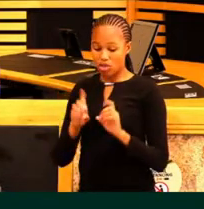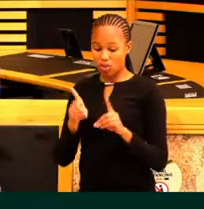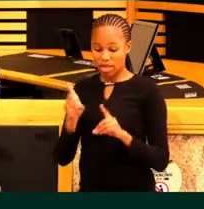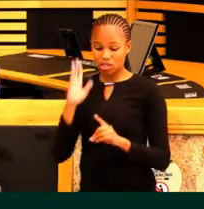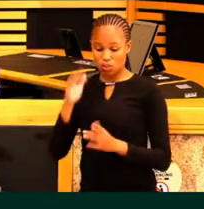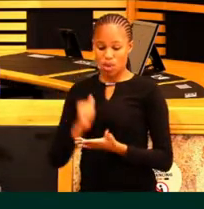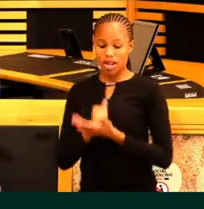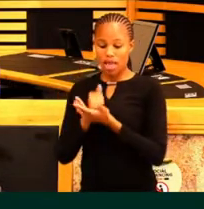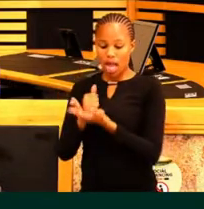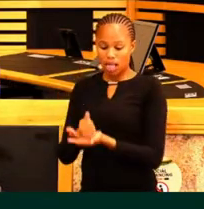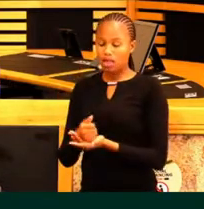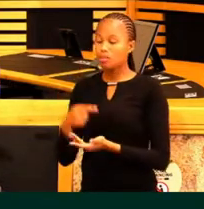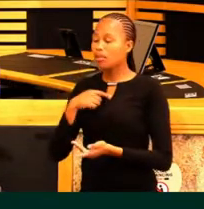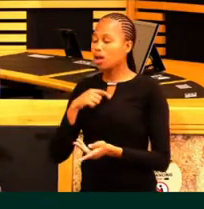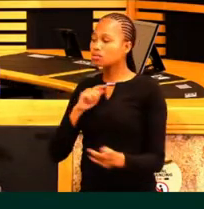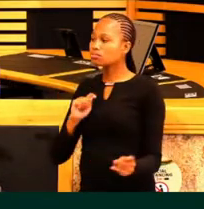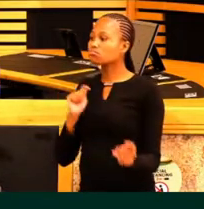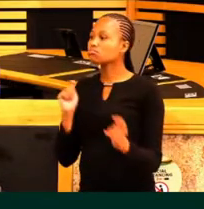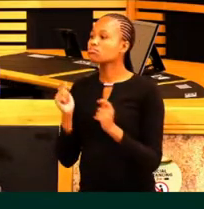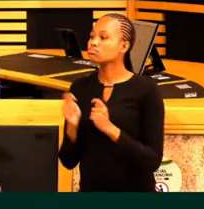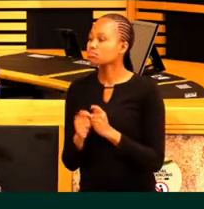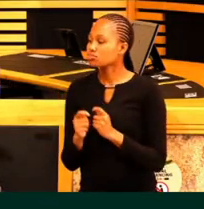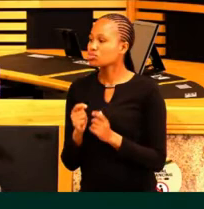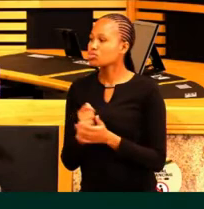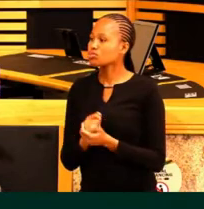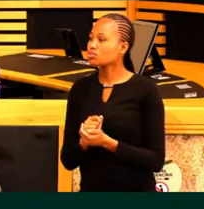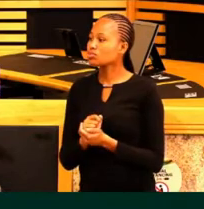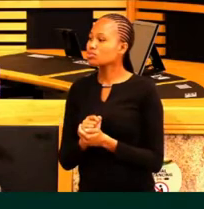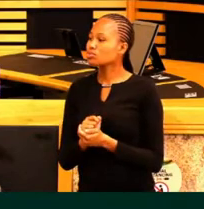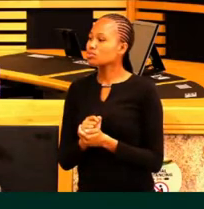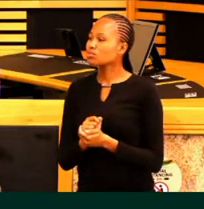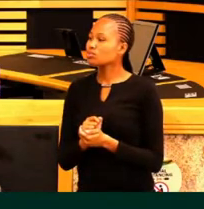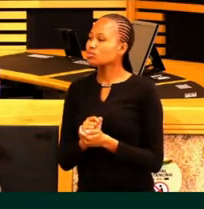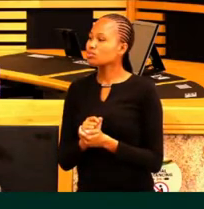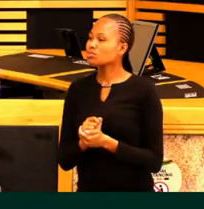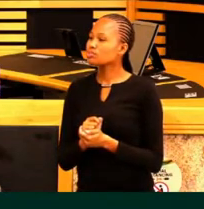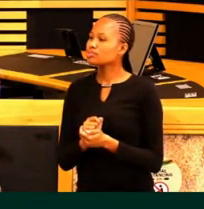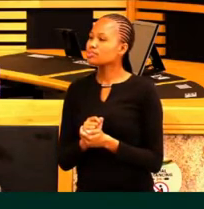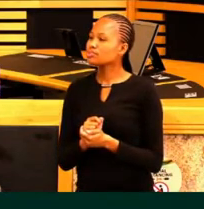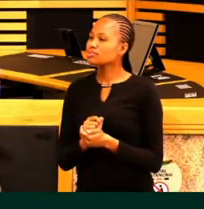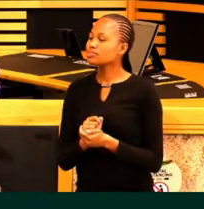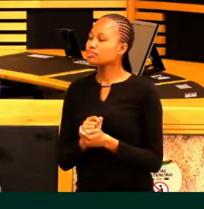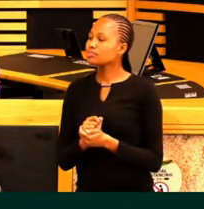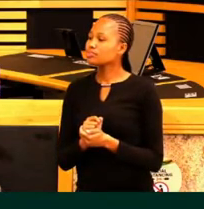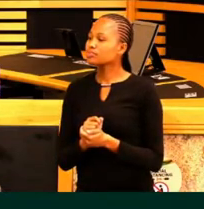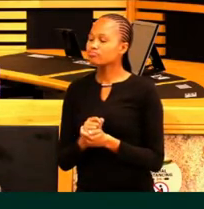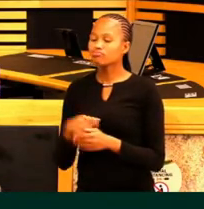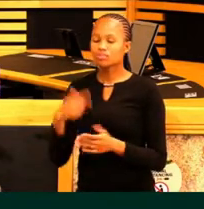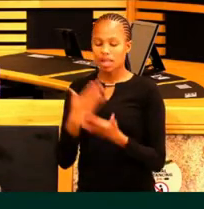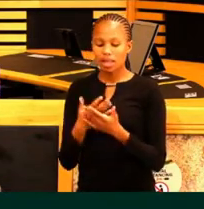to transform and to Transformers